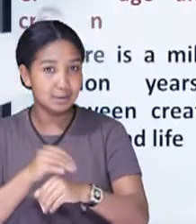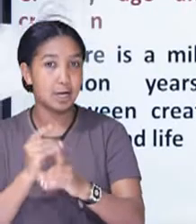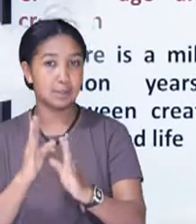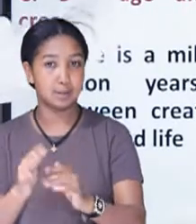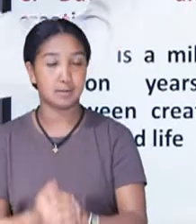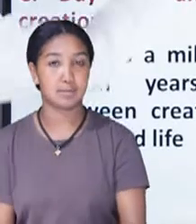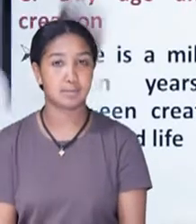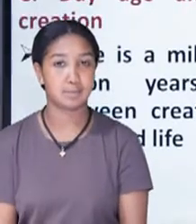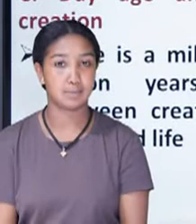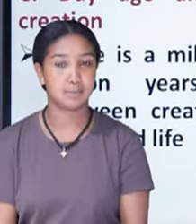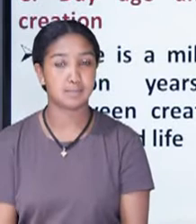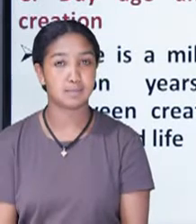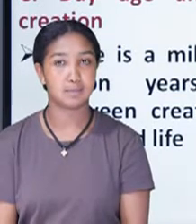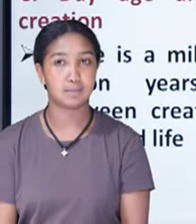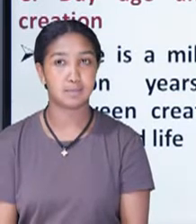creationism.